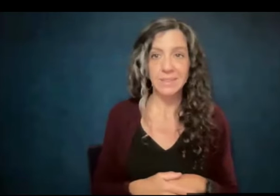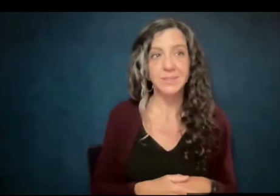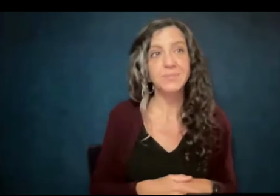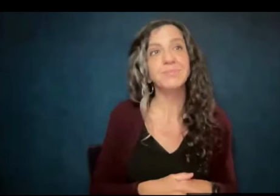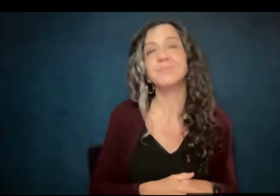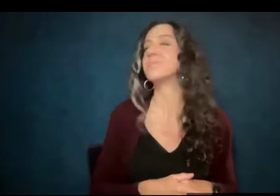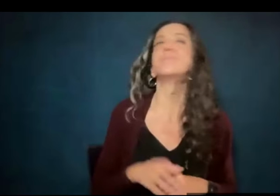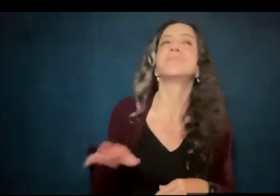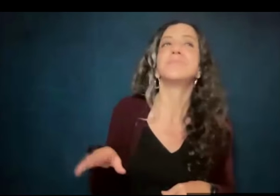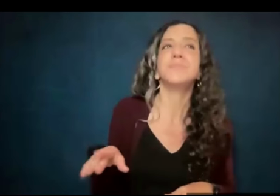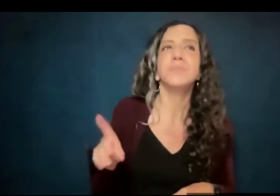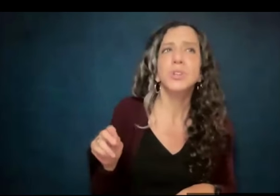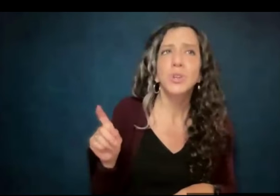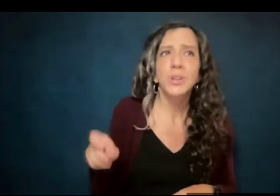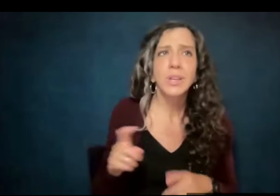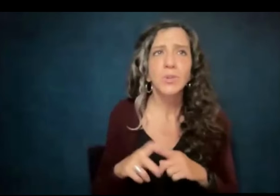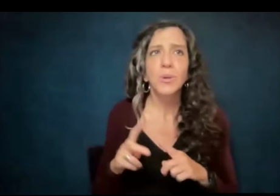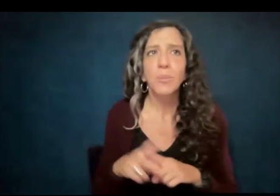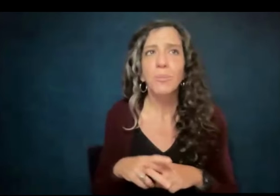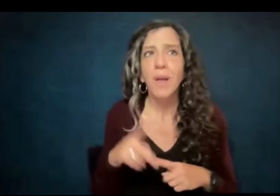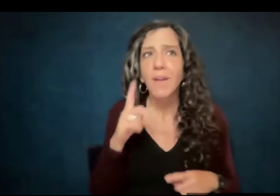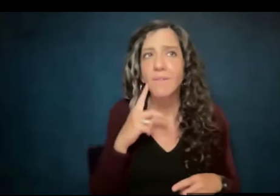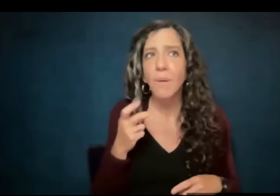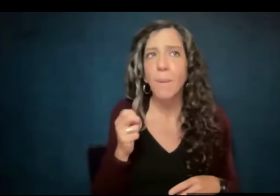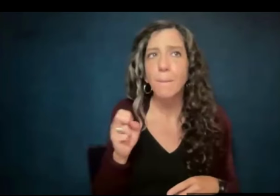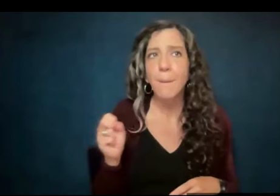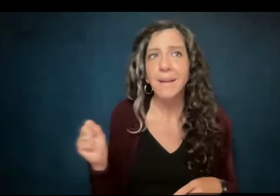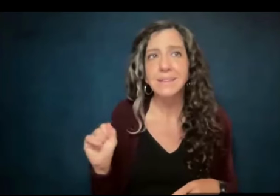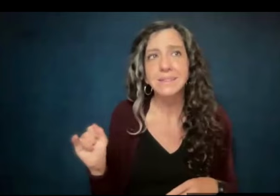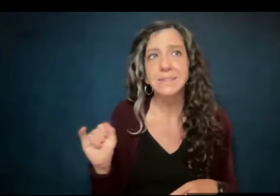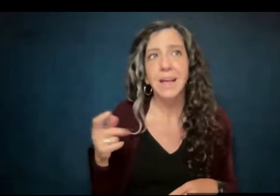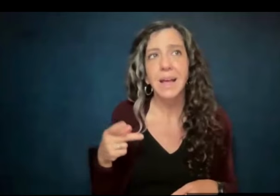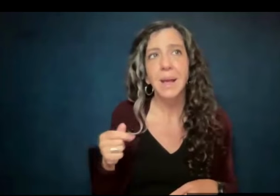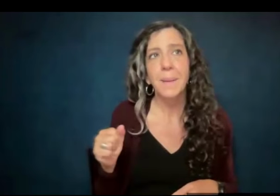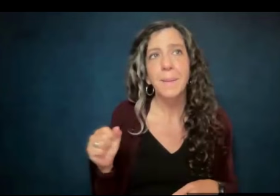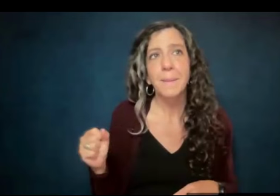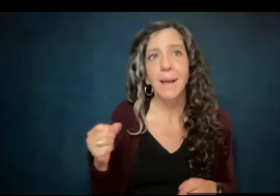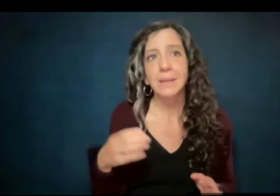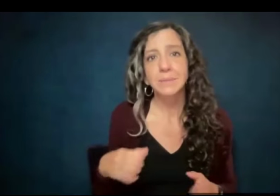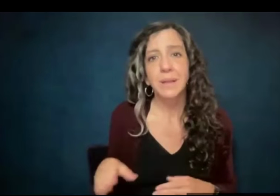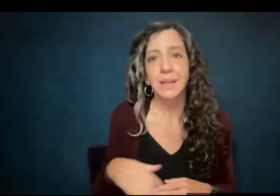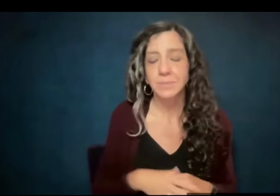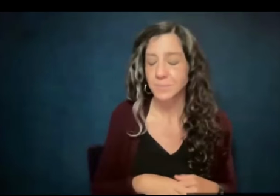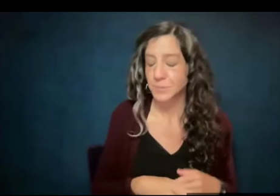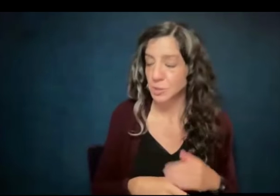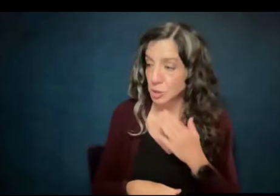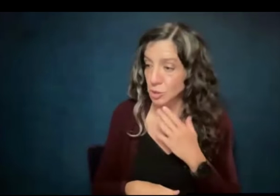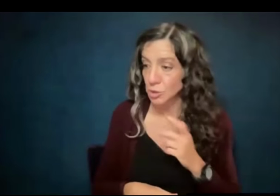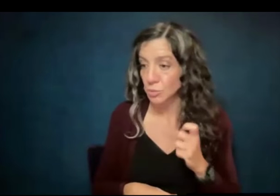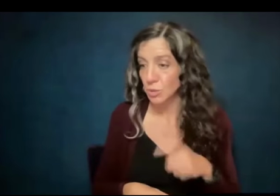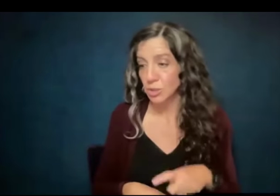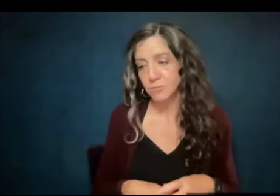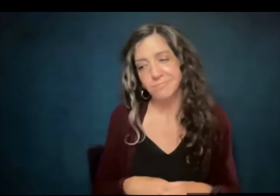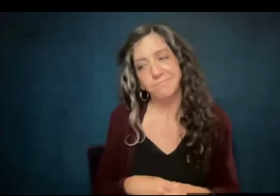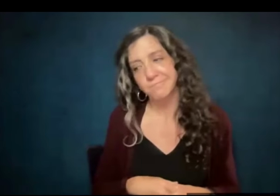Do you need to apply for pests like you do like a pass plan? Great question. And no, you don't